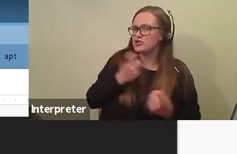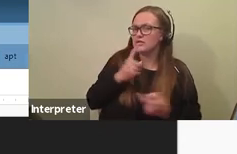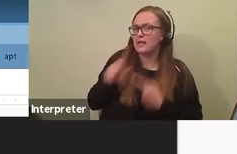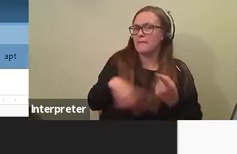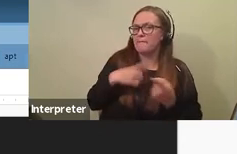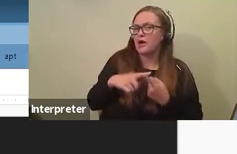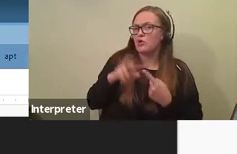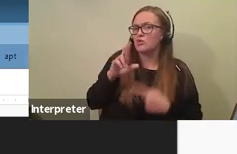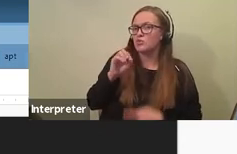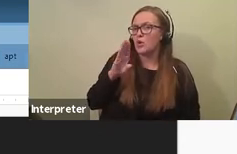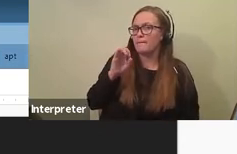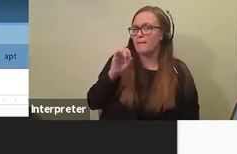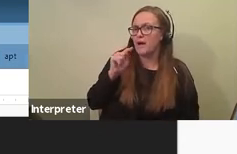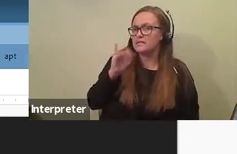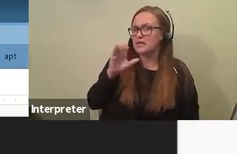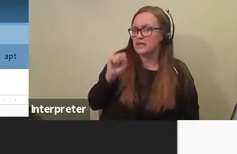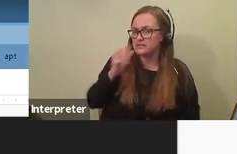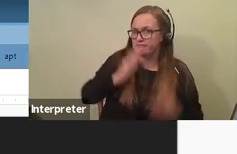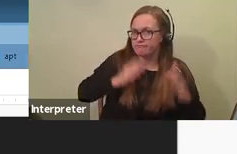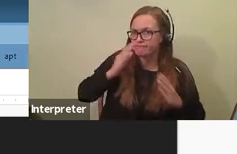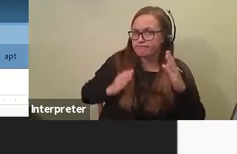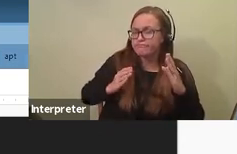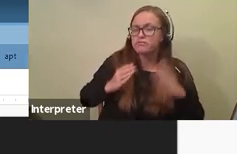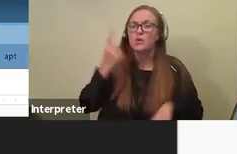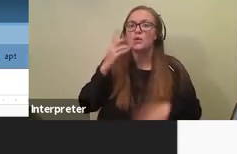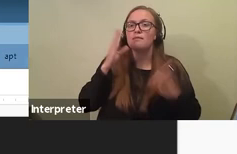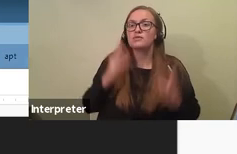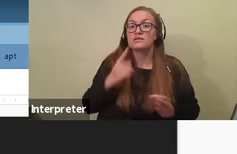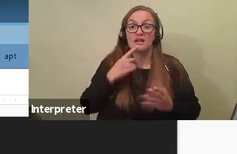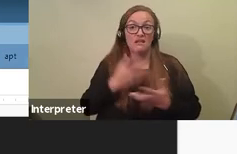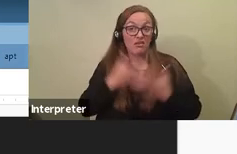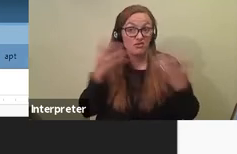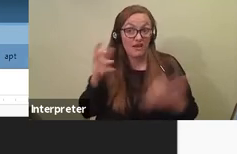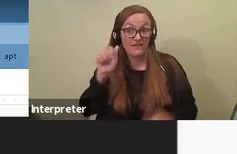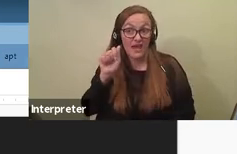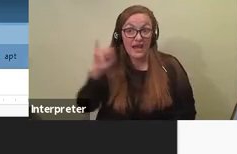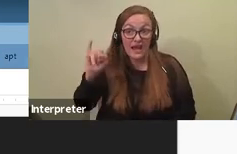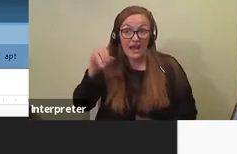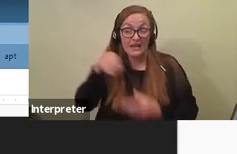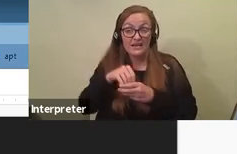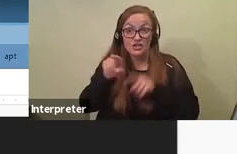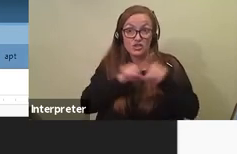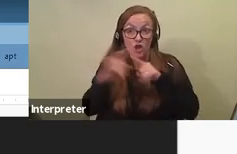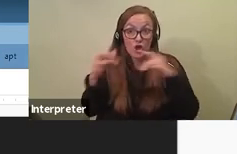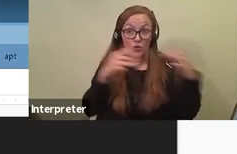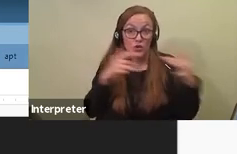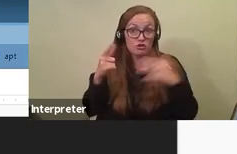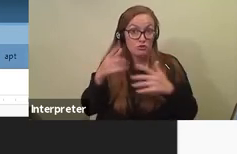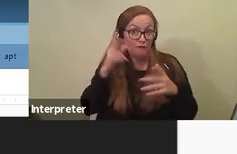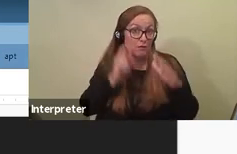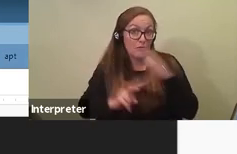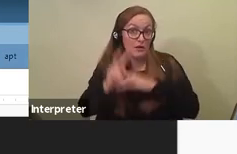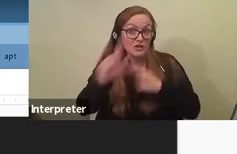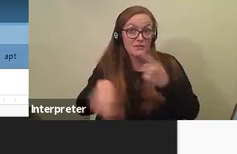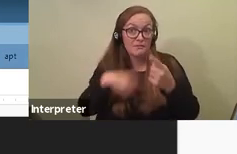up, one of our attendees that says, there's a lot of AI in Star Wars. Do you have any predictions on the production of a singularity? So first,